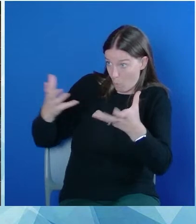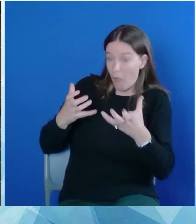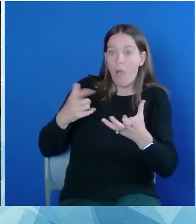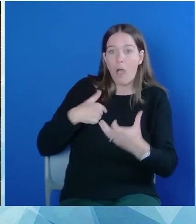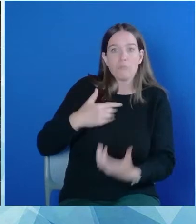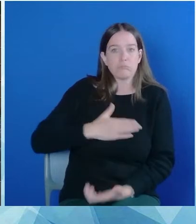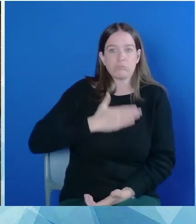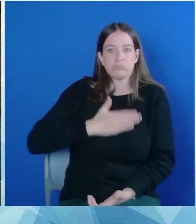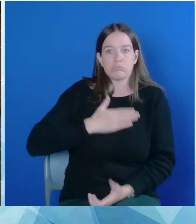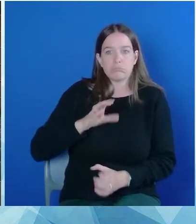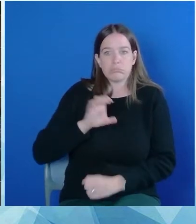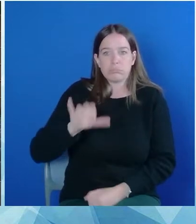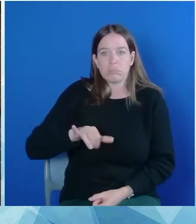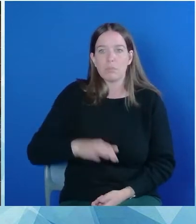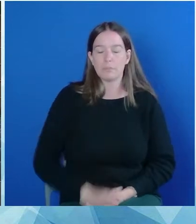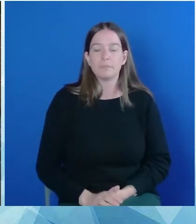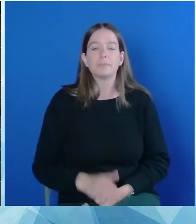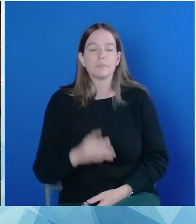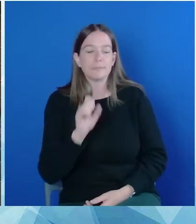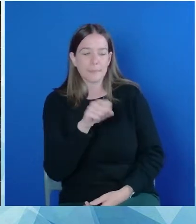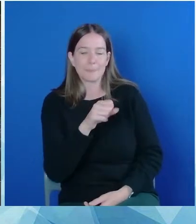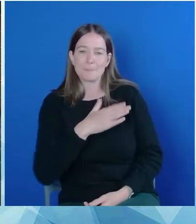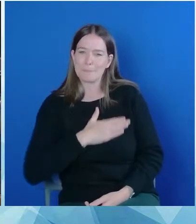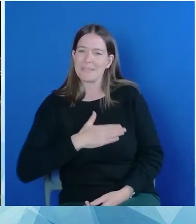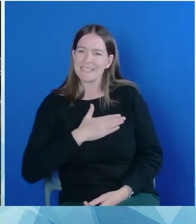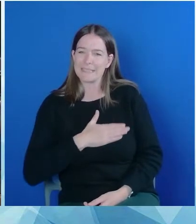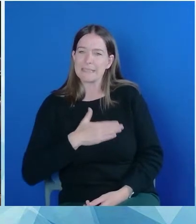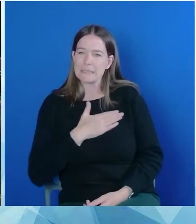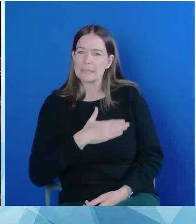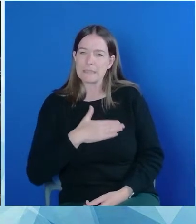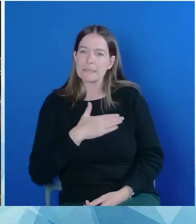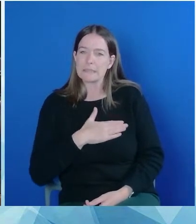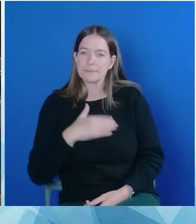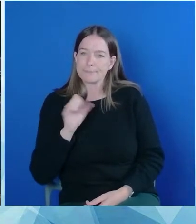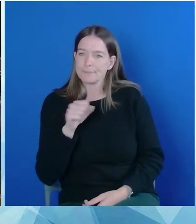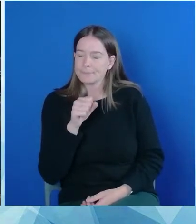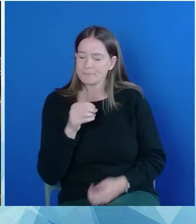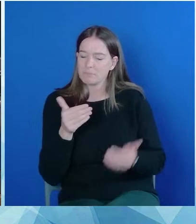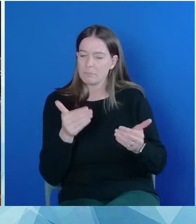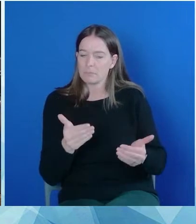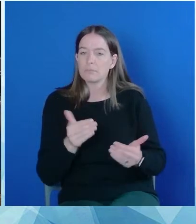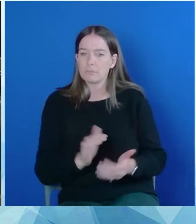Please move in that direction. Okay. Thank you.